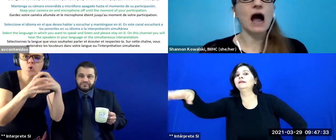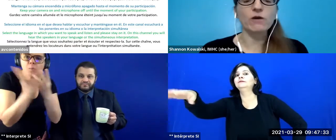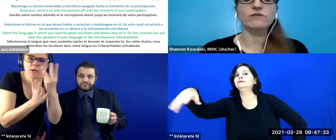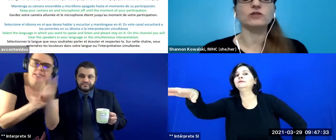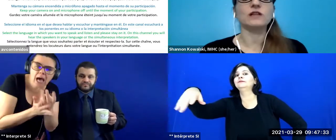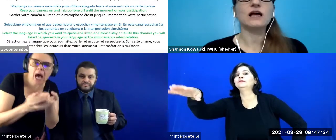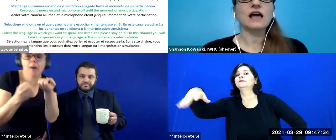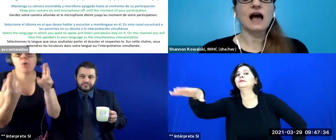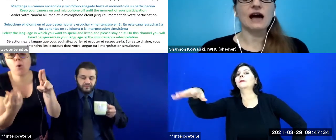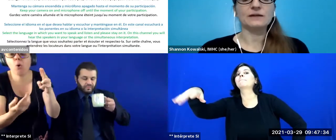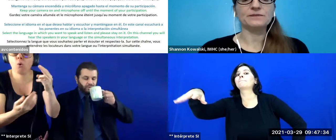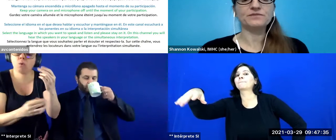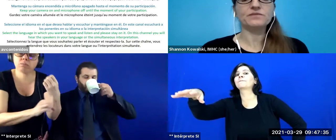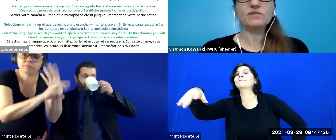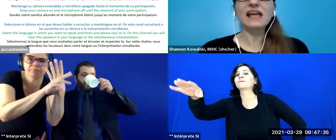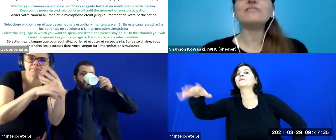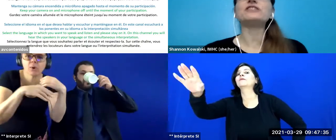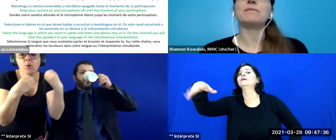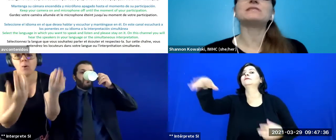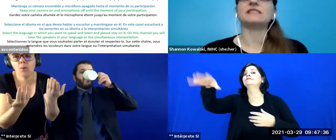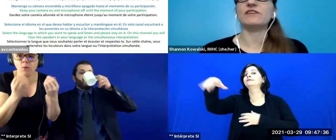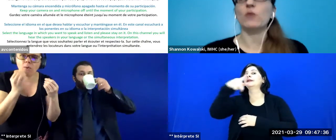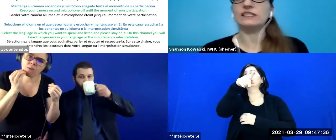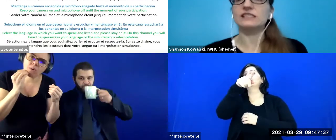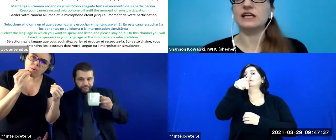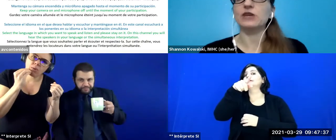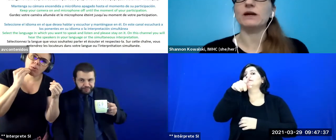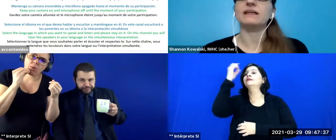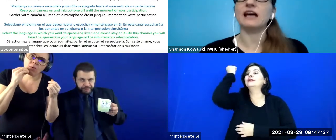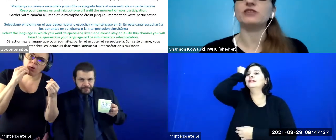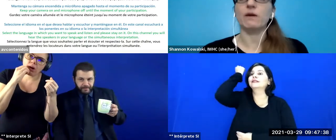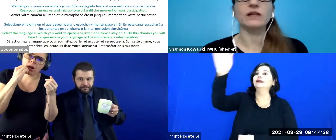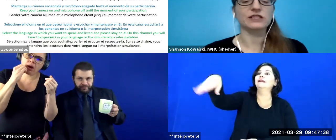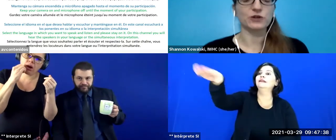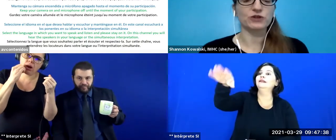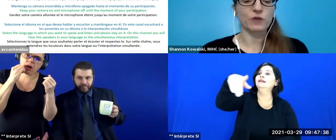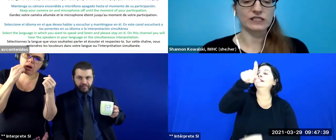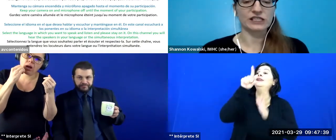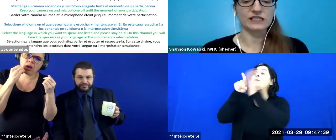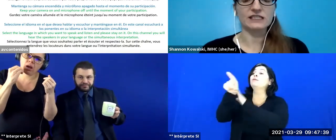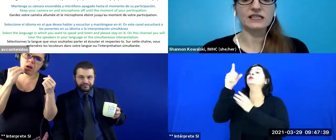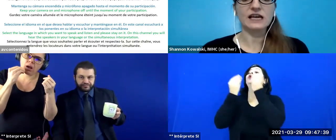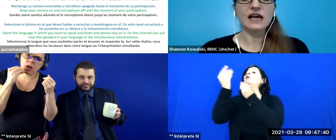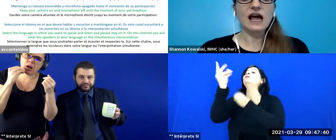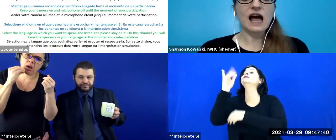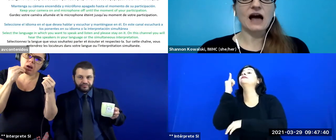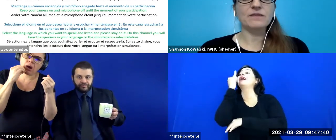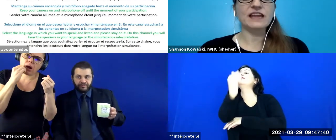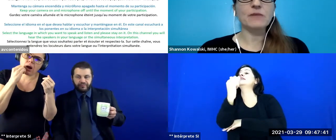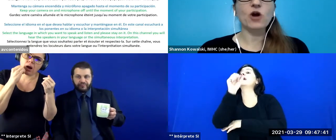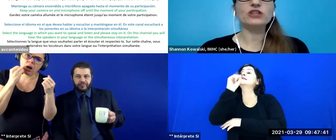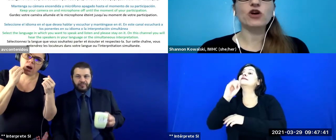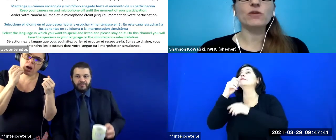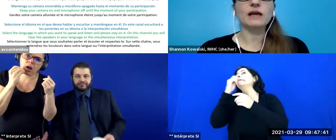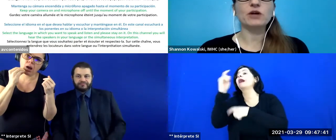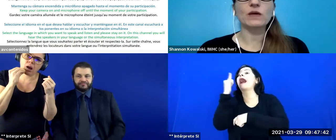or powerful. And if you sent me specific questions that you wanted me to ask you, I will ask you those questions. Then